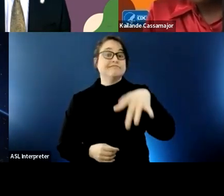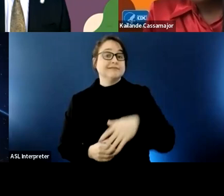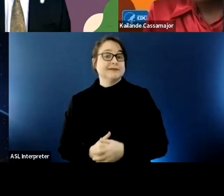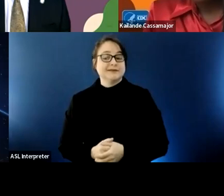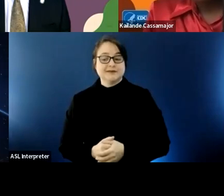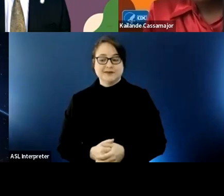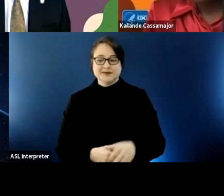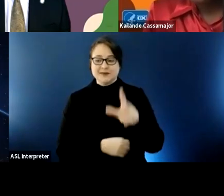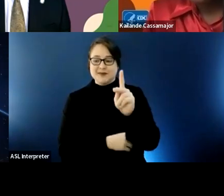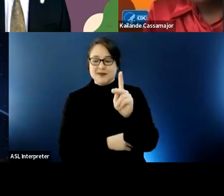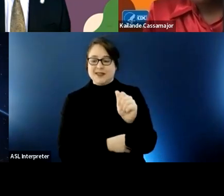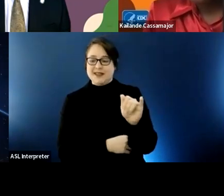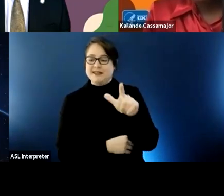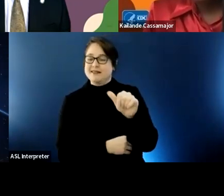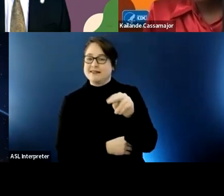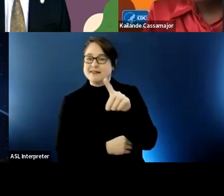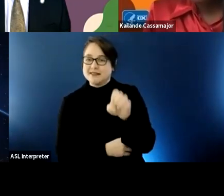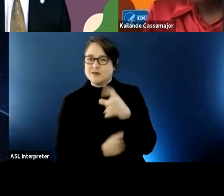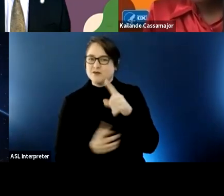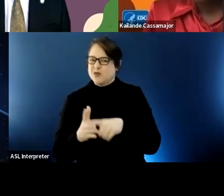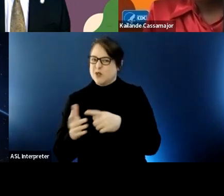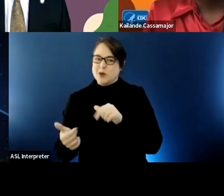we'll follow with Brandon, and then Dr. Carlisle.